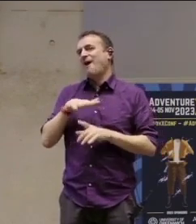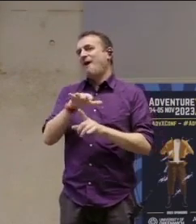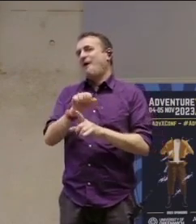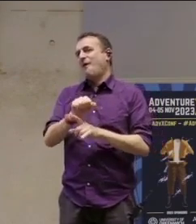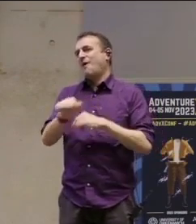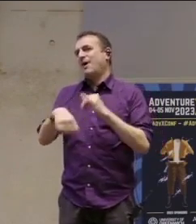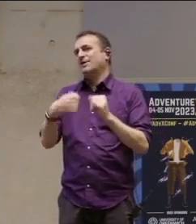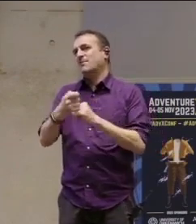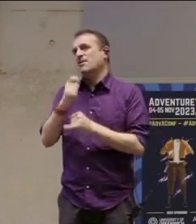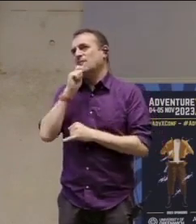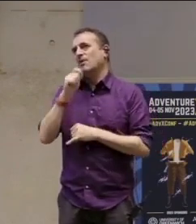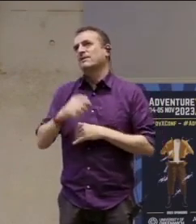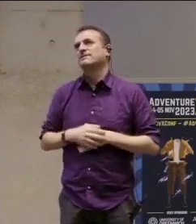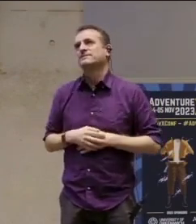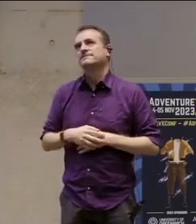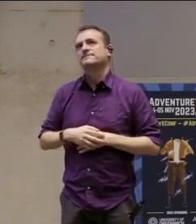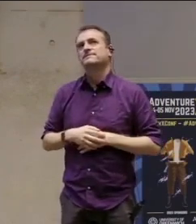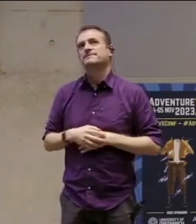Good energy.